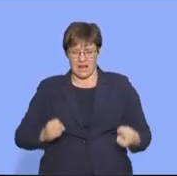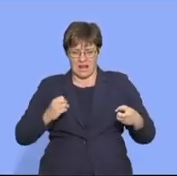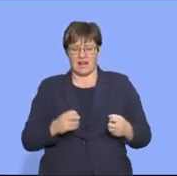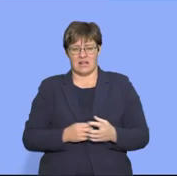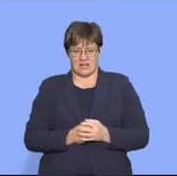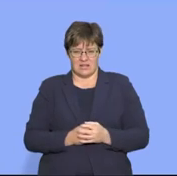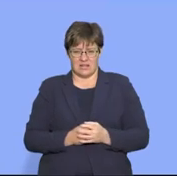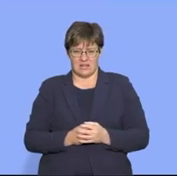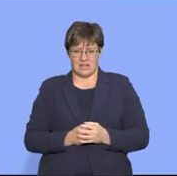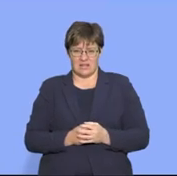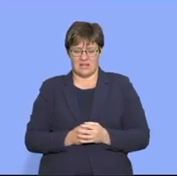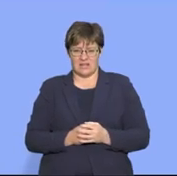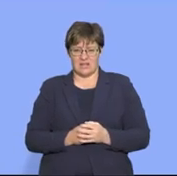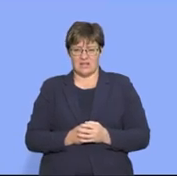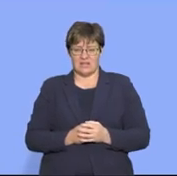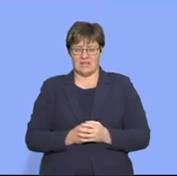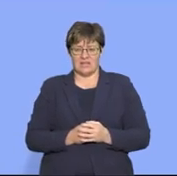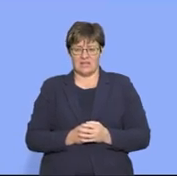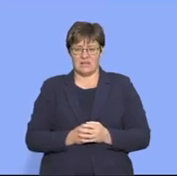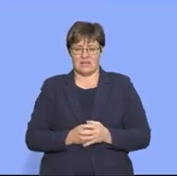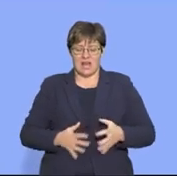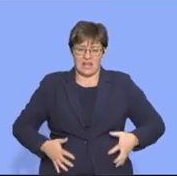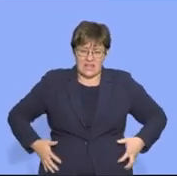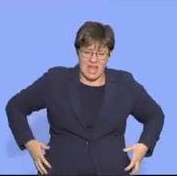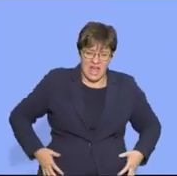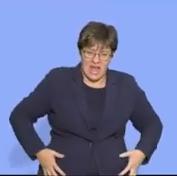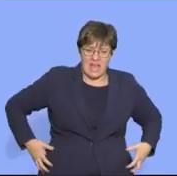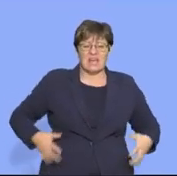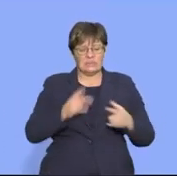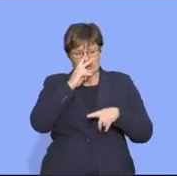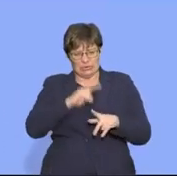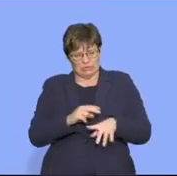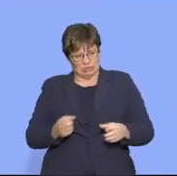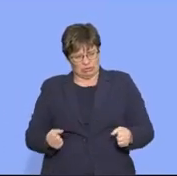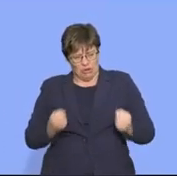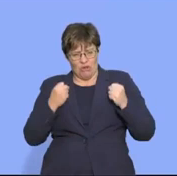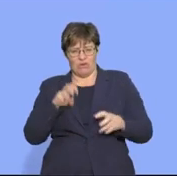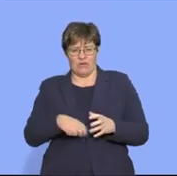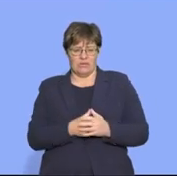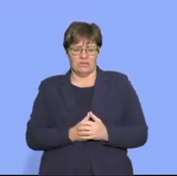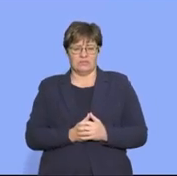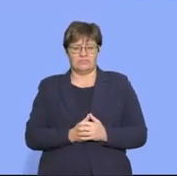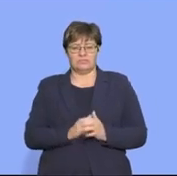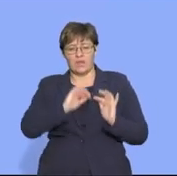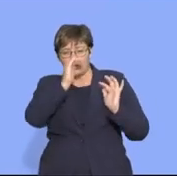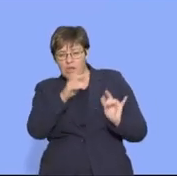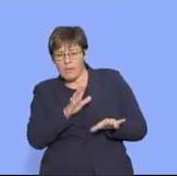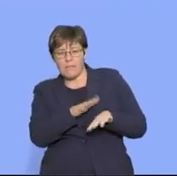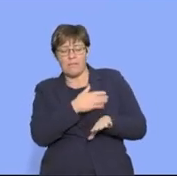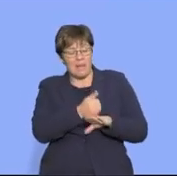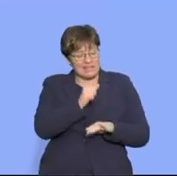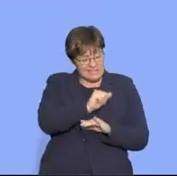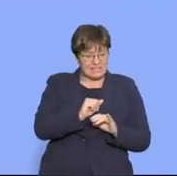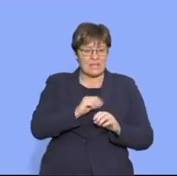quite strong muscles in its legs. It'll need quite strong muscles in its thighs. So they base